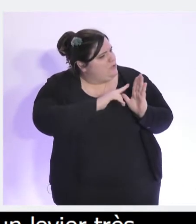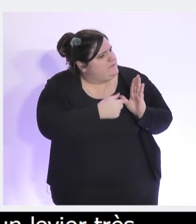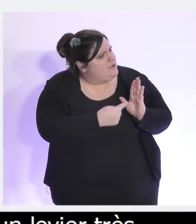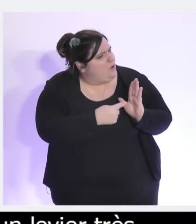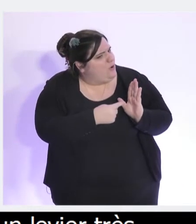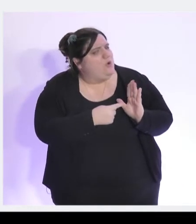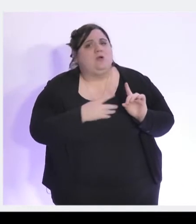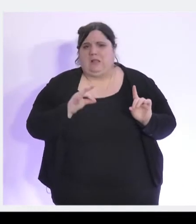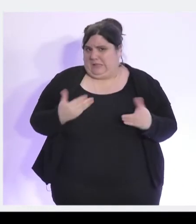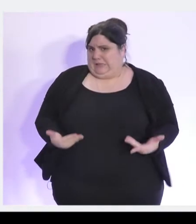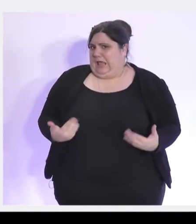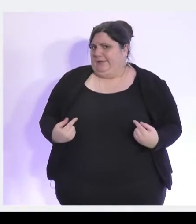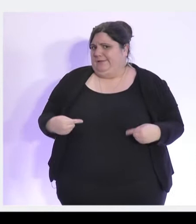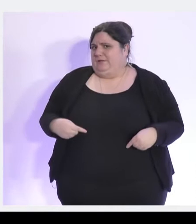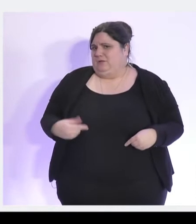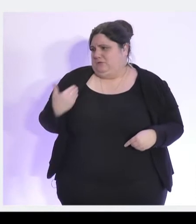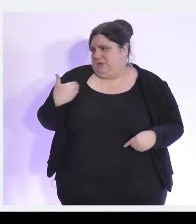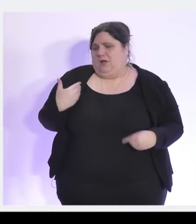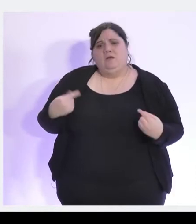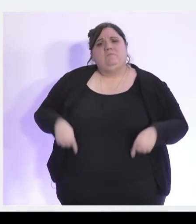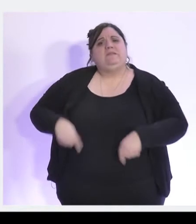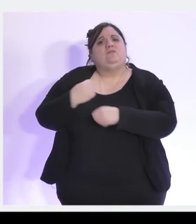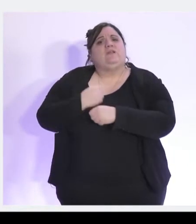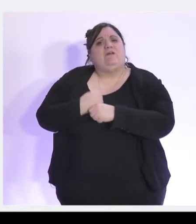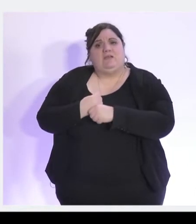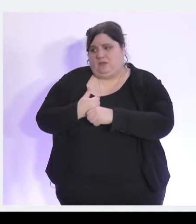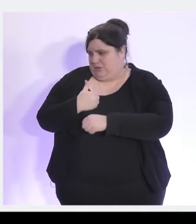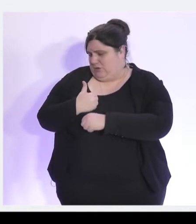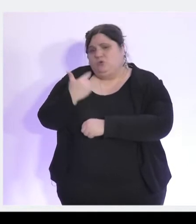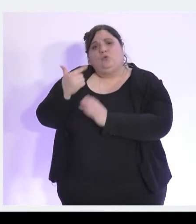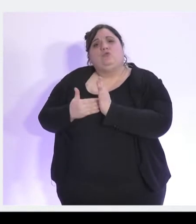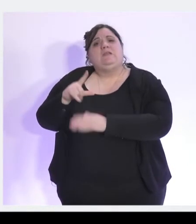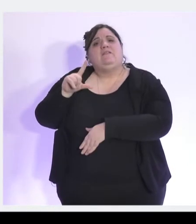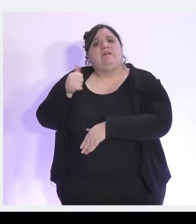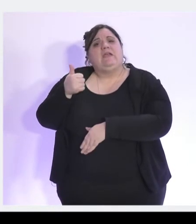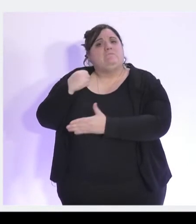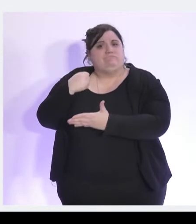was this year with the Minister of Labour.